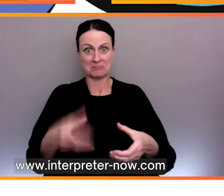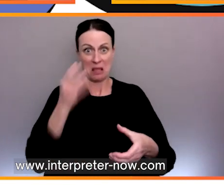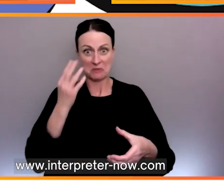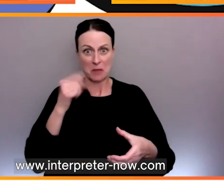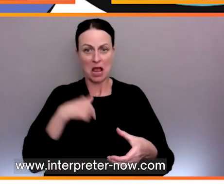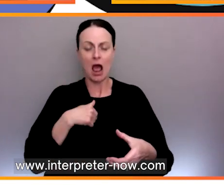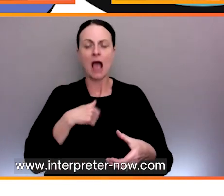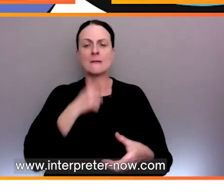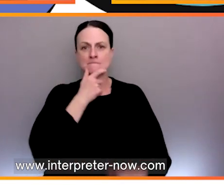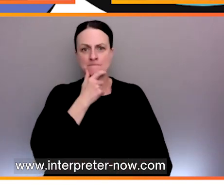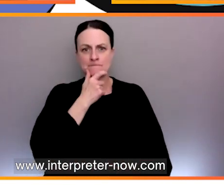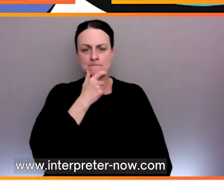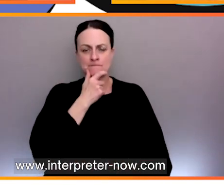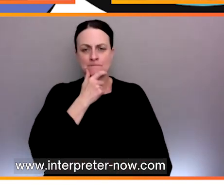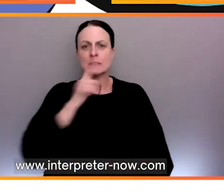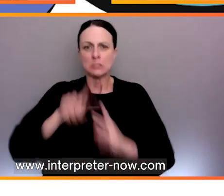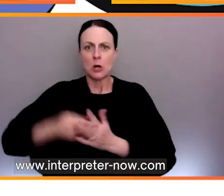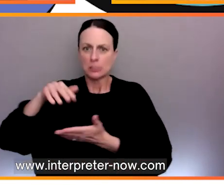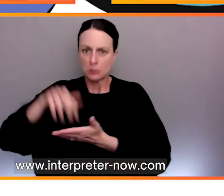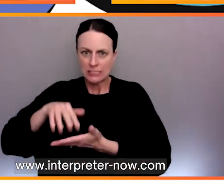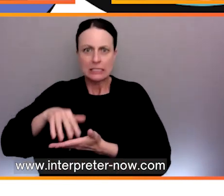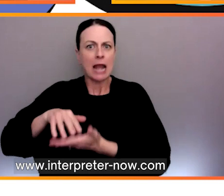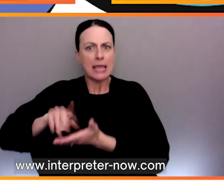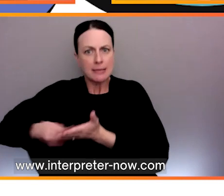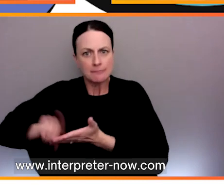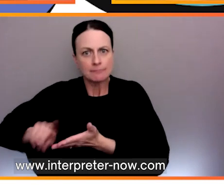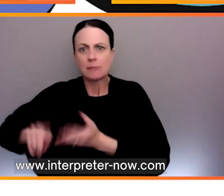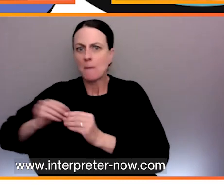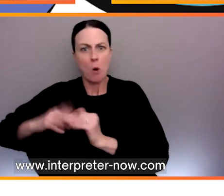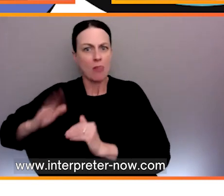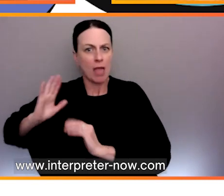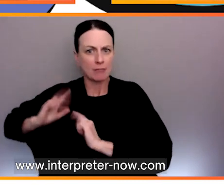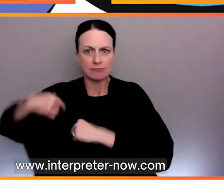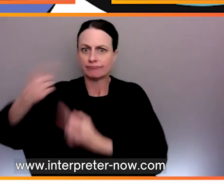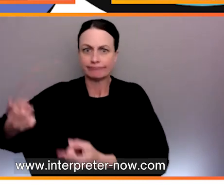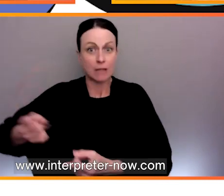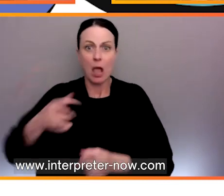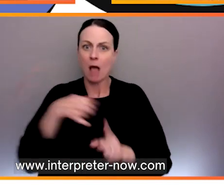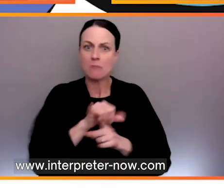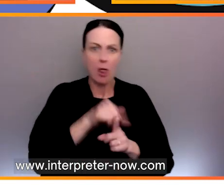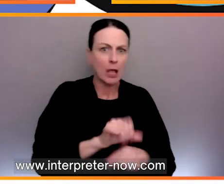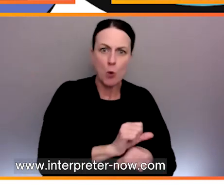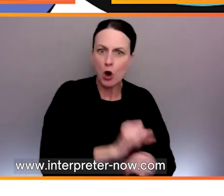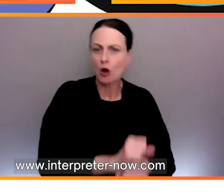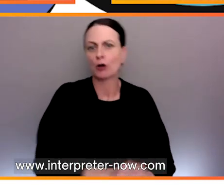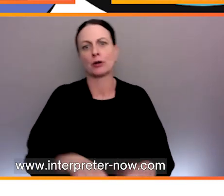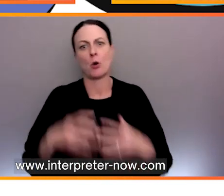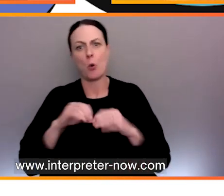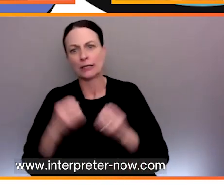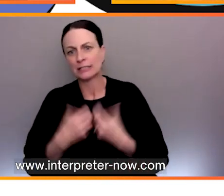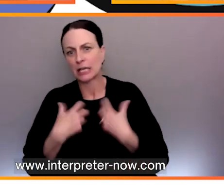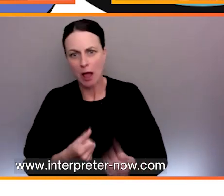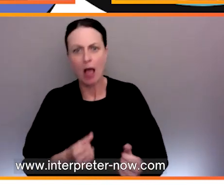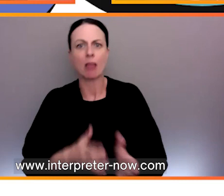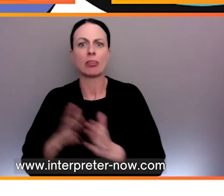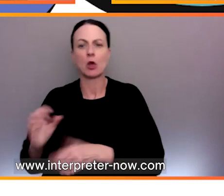and how that can shift into toxicity, hostility, and workplace bullying,